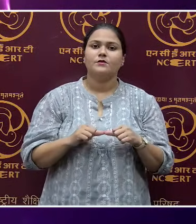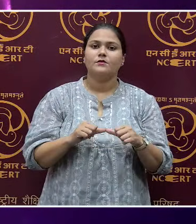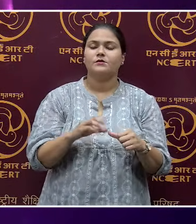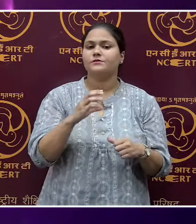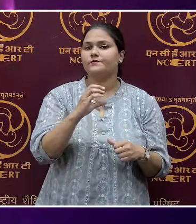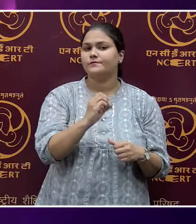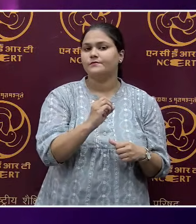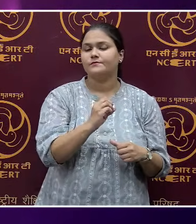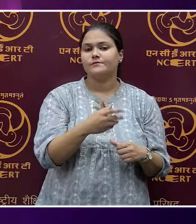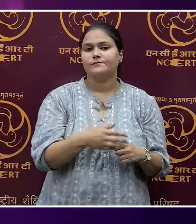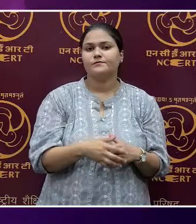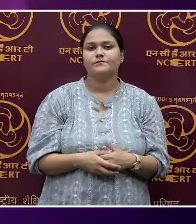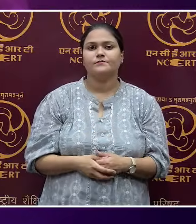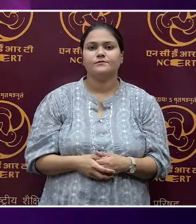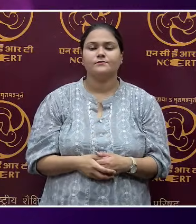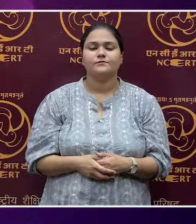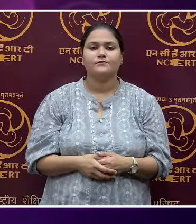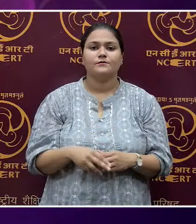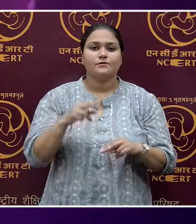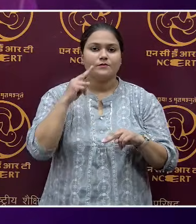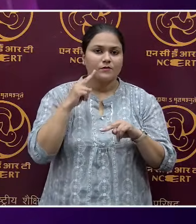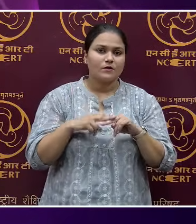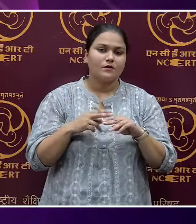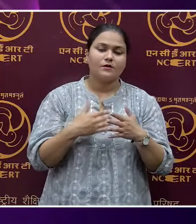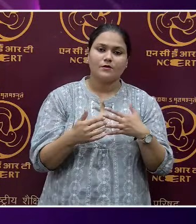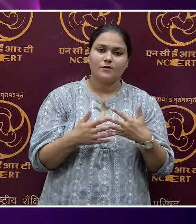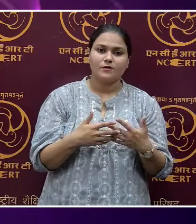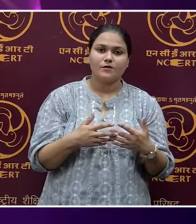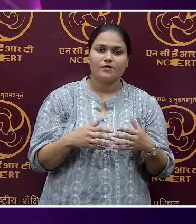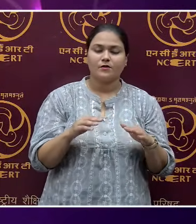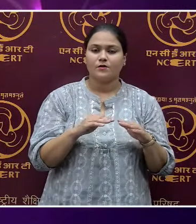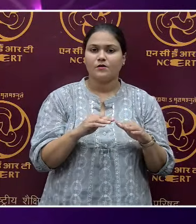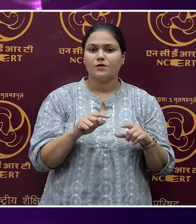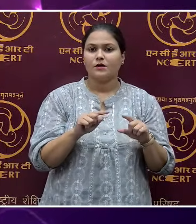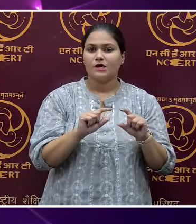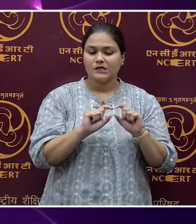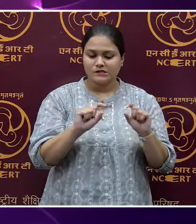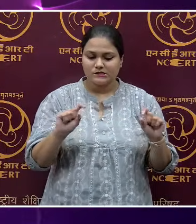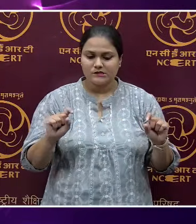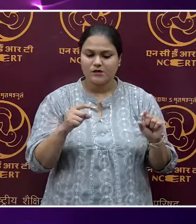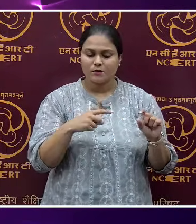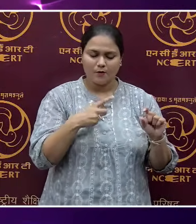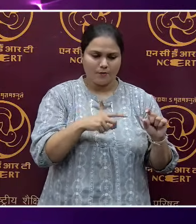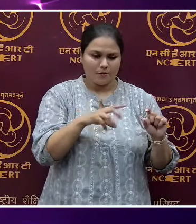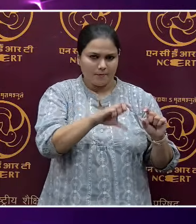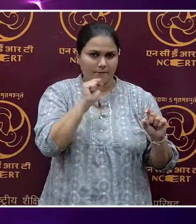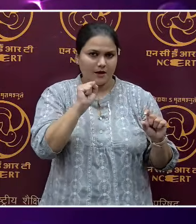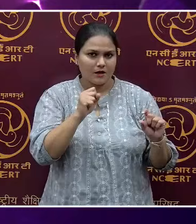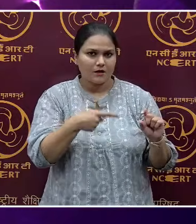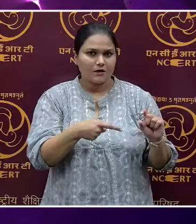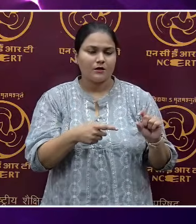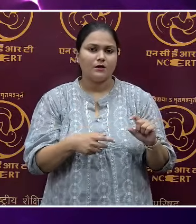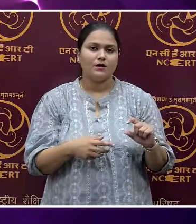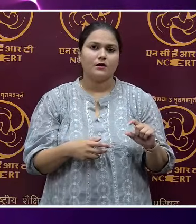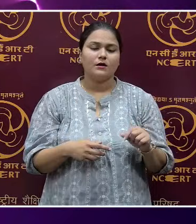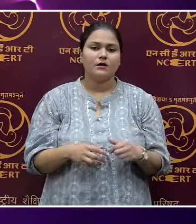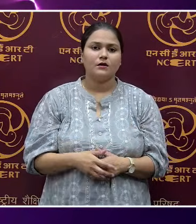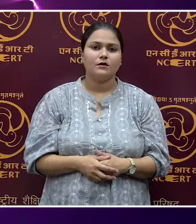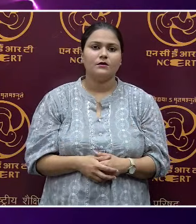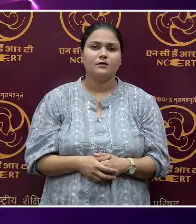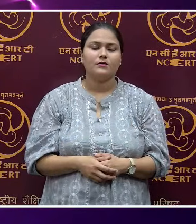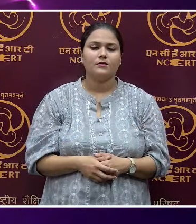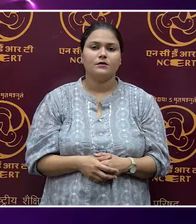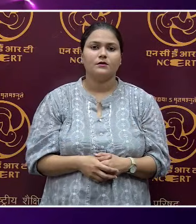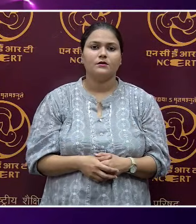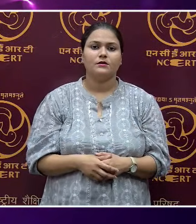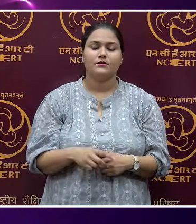0. Okay. So if else block is looping statement, interactive statement, jumping statement, conditional statement. So we all know